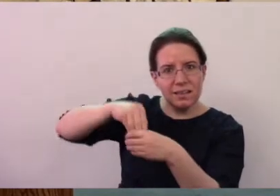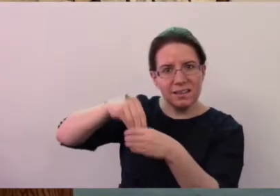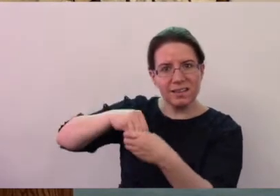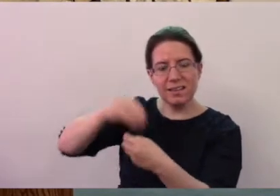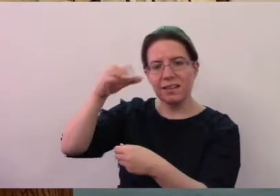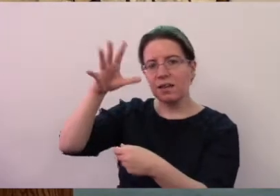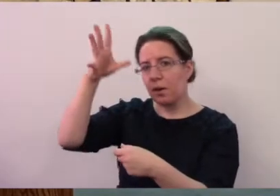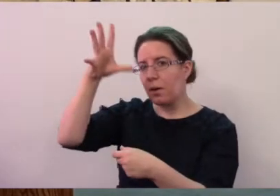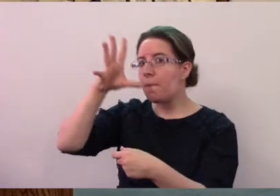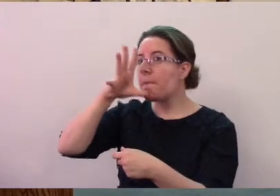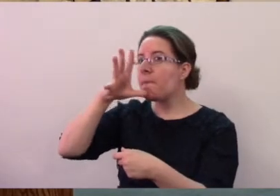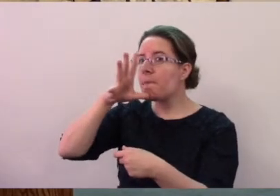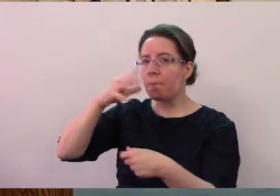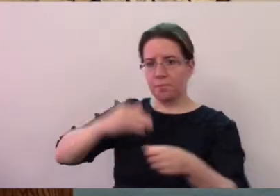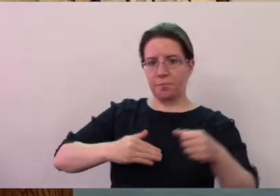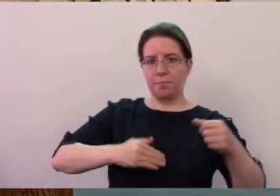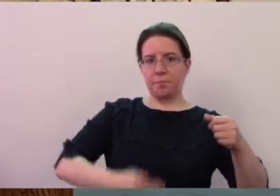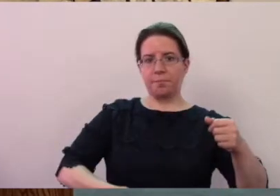womb